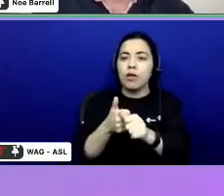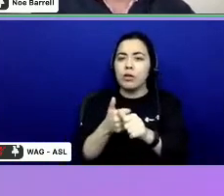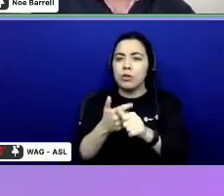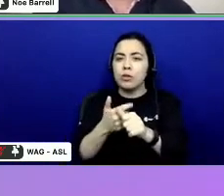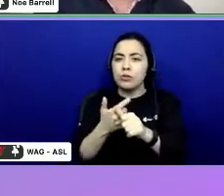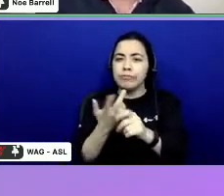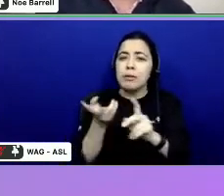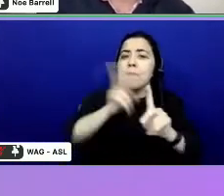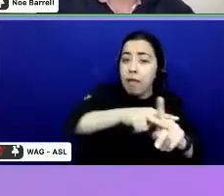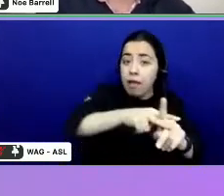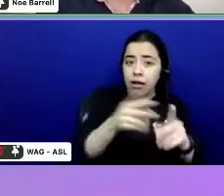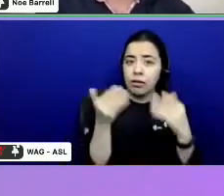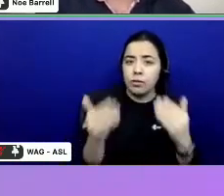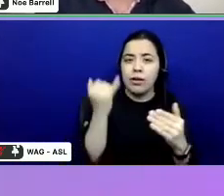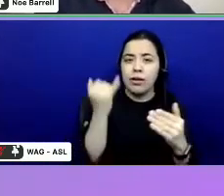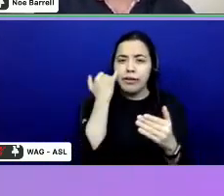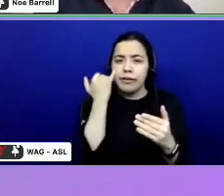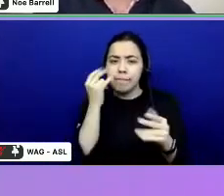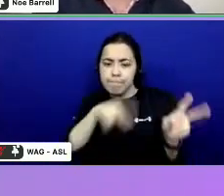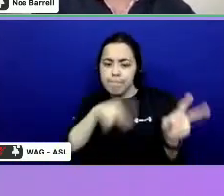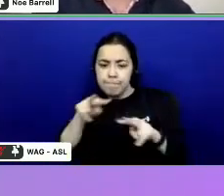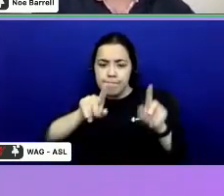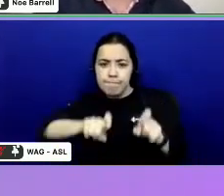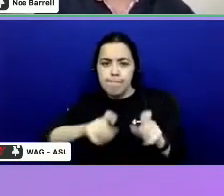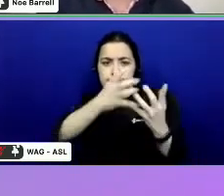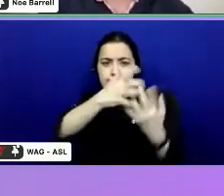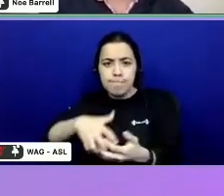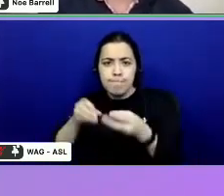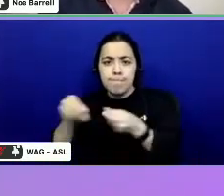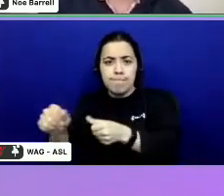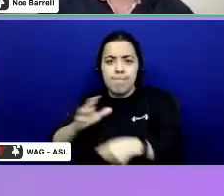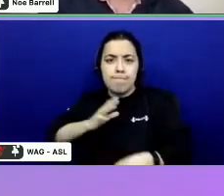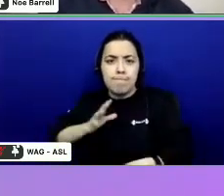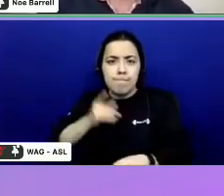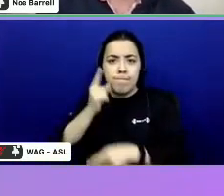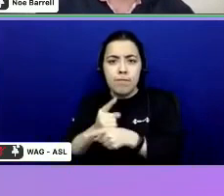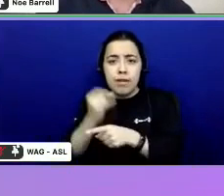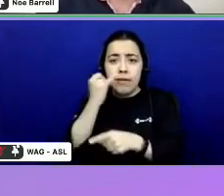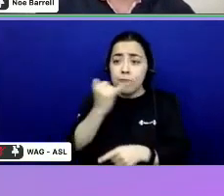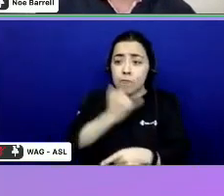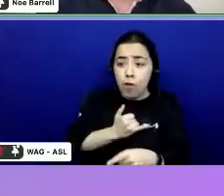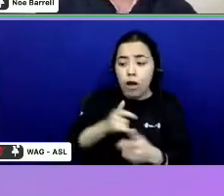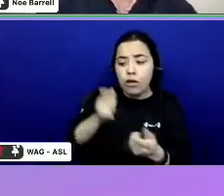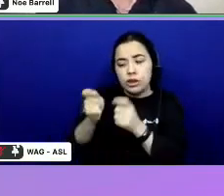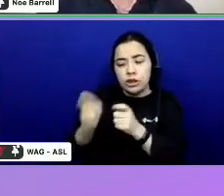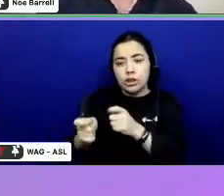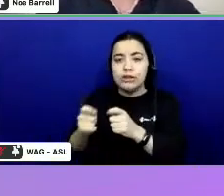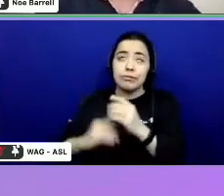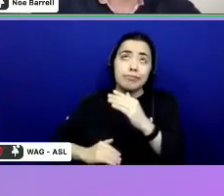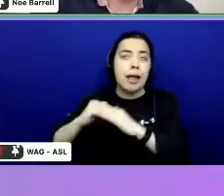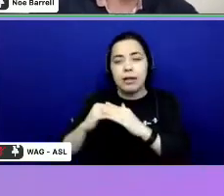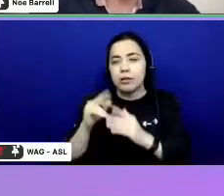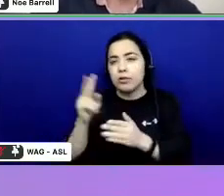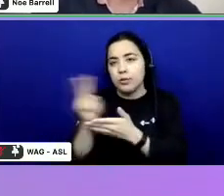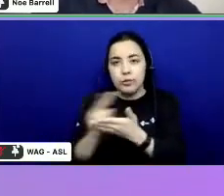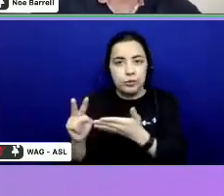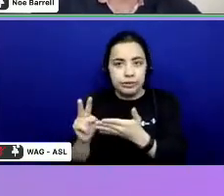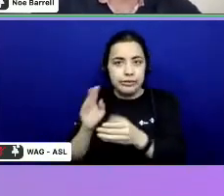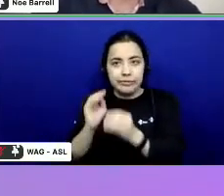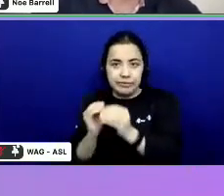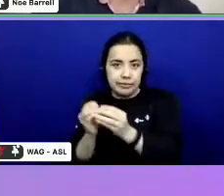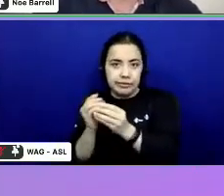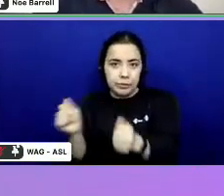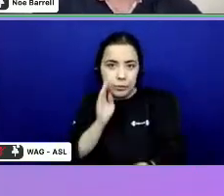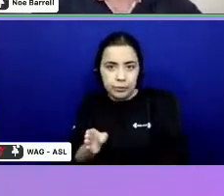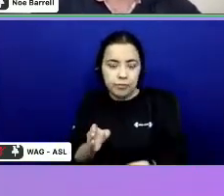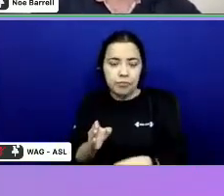wrong to when a new model is trained on this adversarial input is at most 2 weeks. So to summarize, we are using